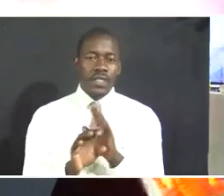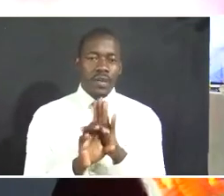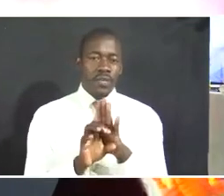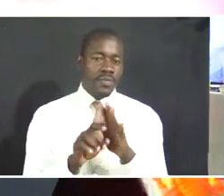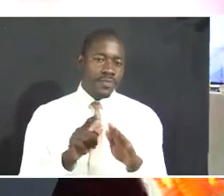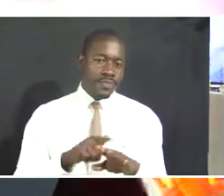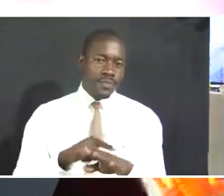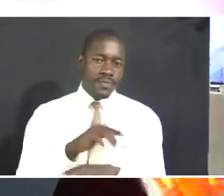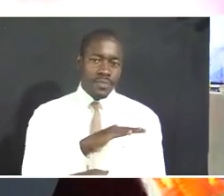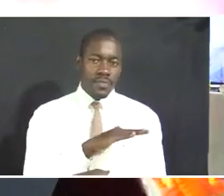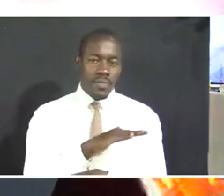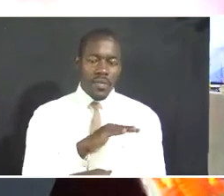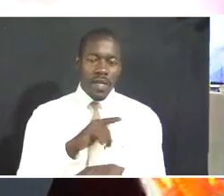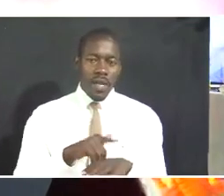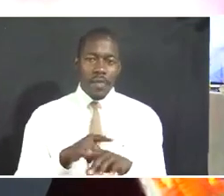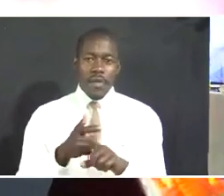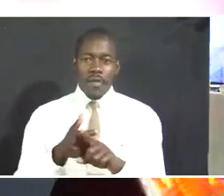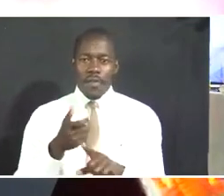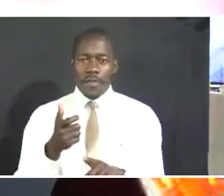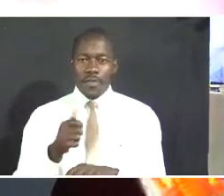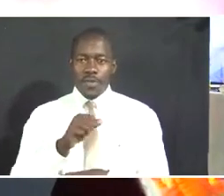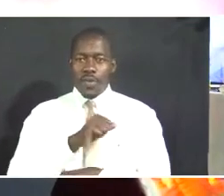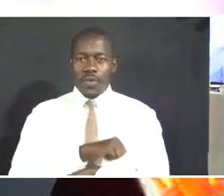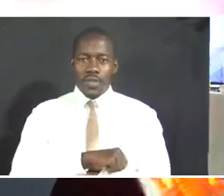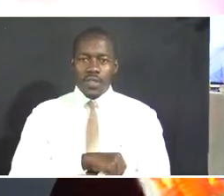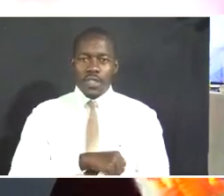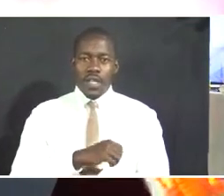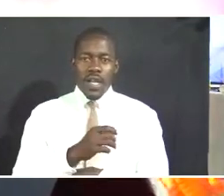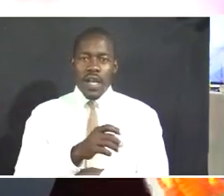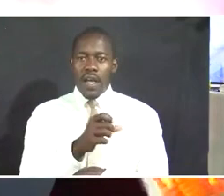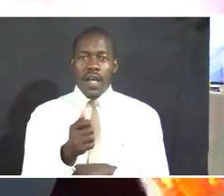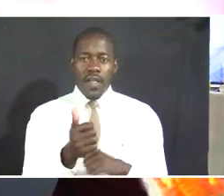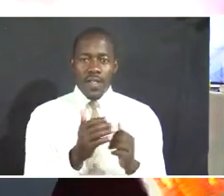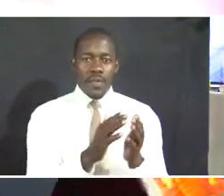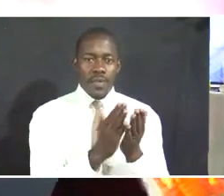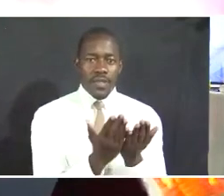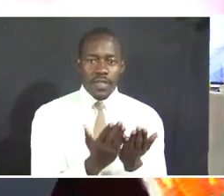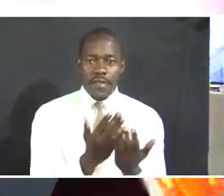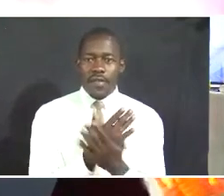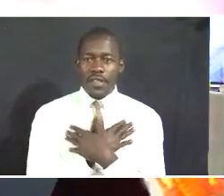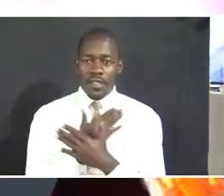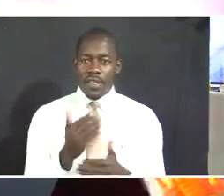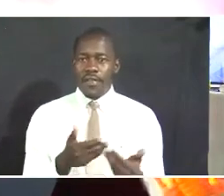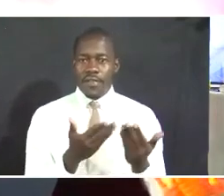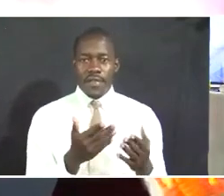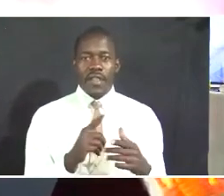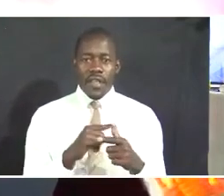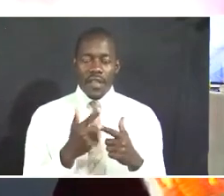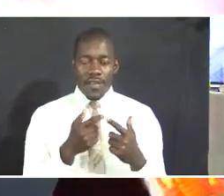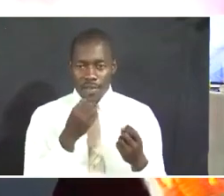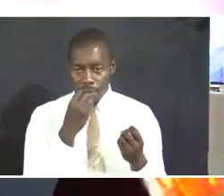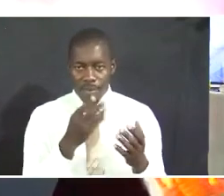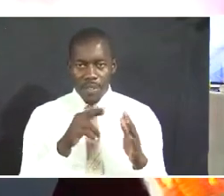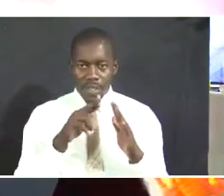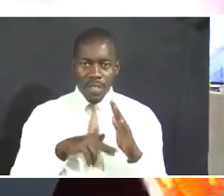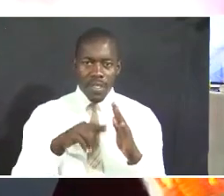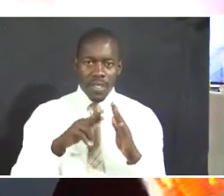there are times when they get books from their friends, and they are told, read this book. And they go to